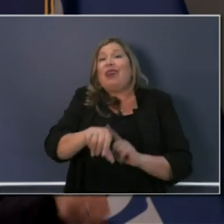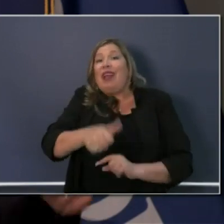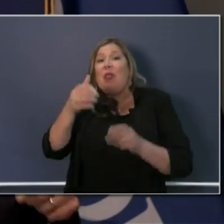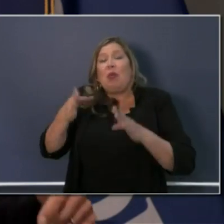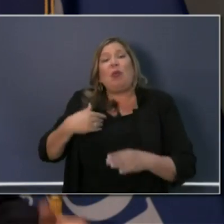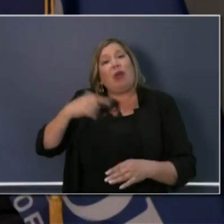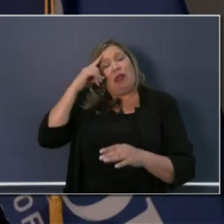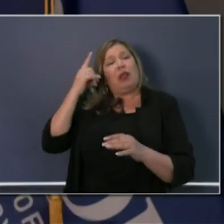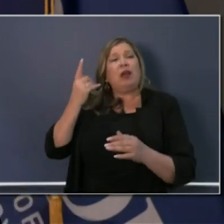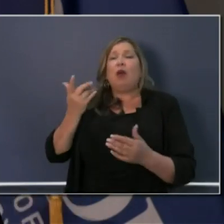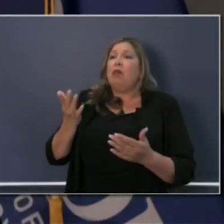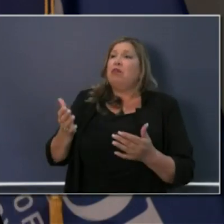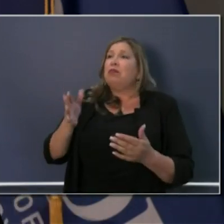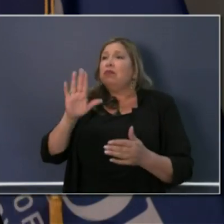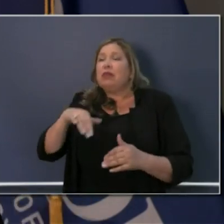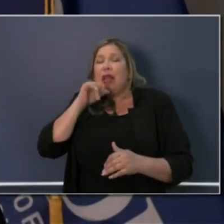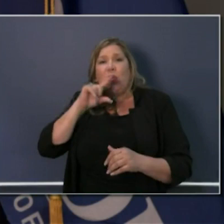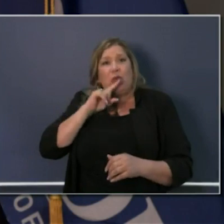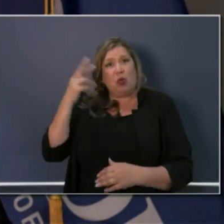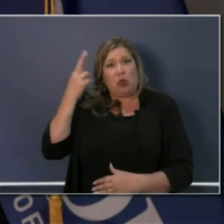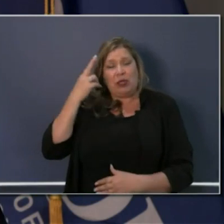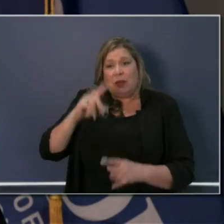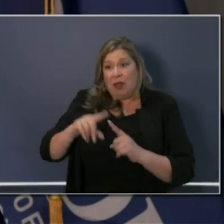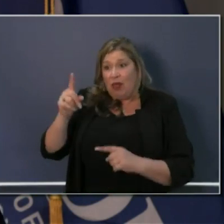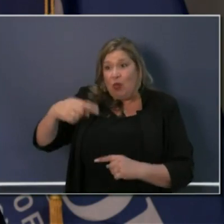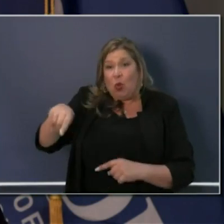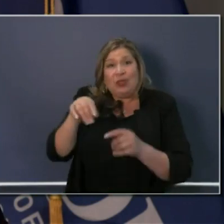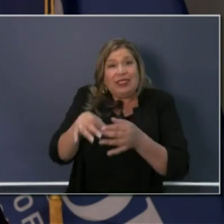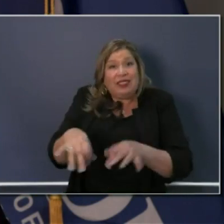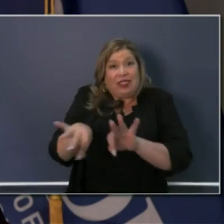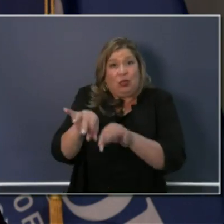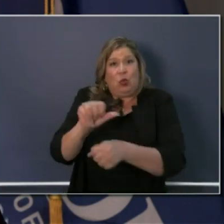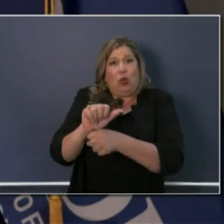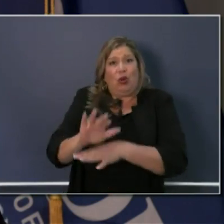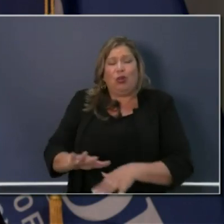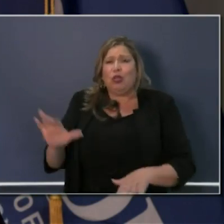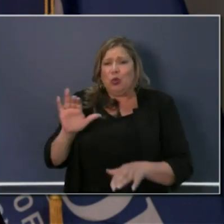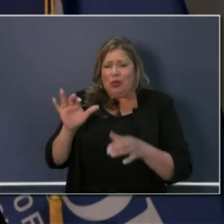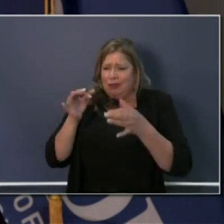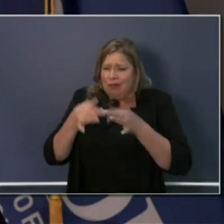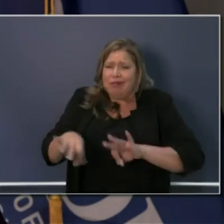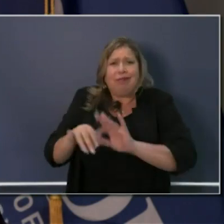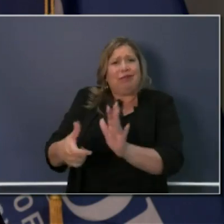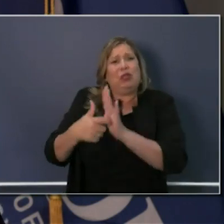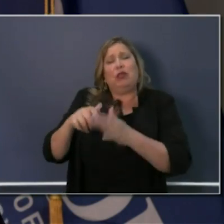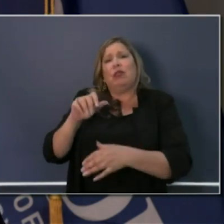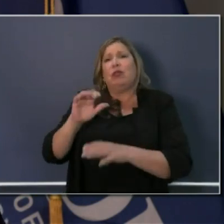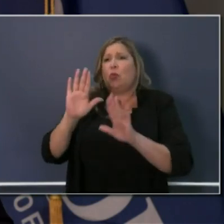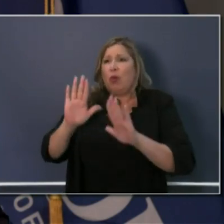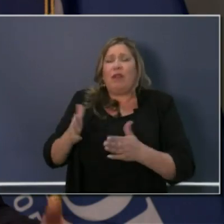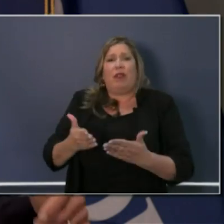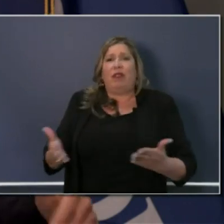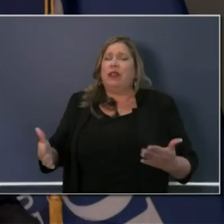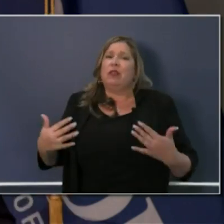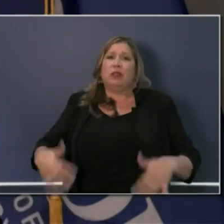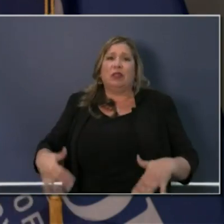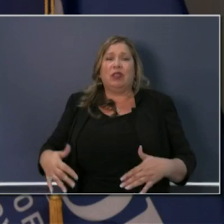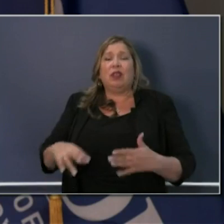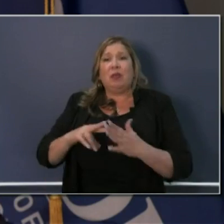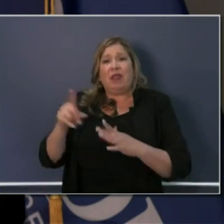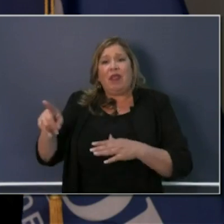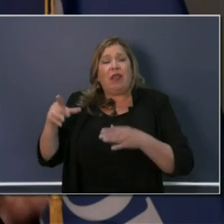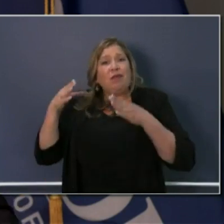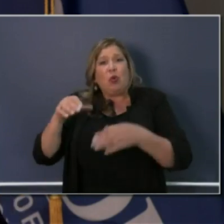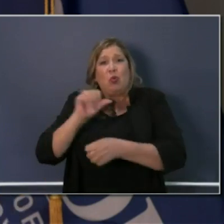moment, essential workers doing essentially extraordinary things. And again, putting their families second